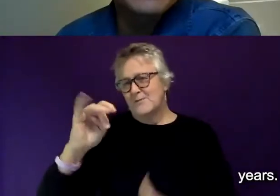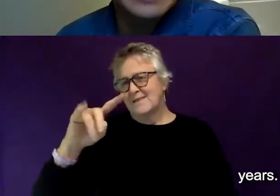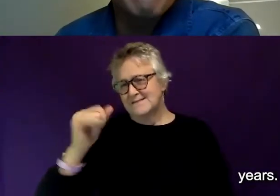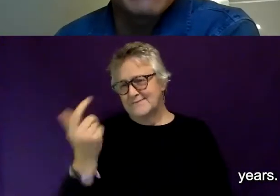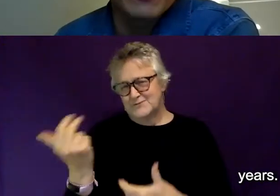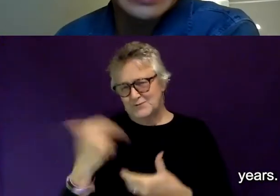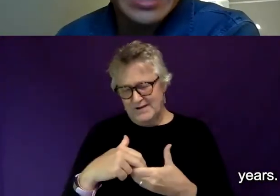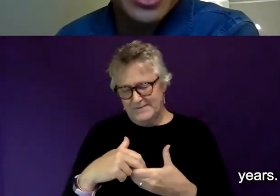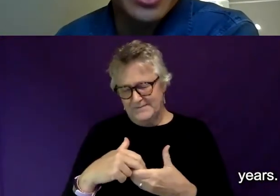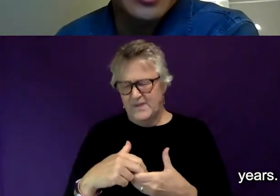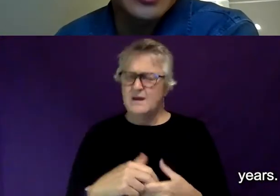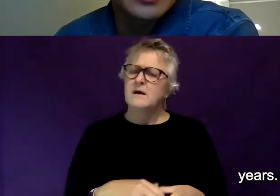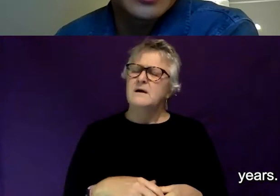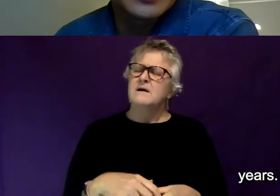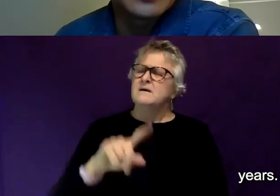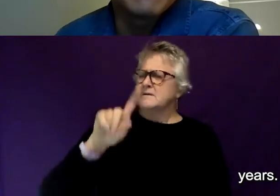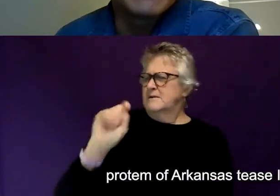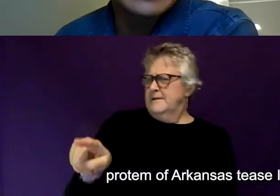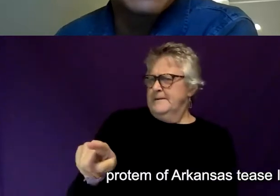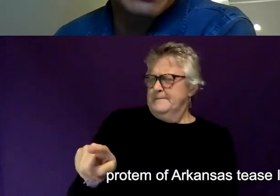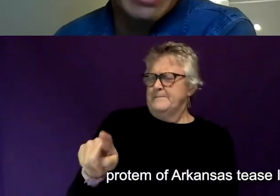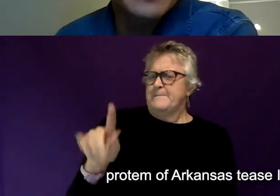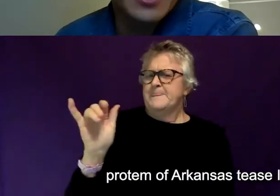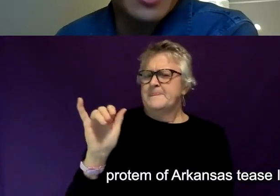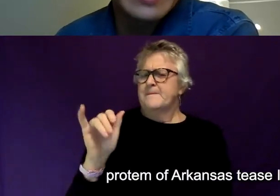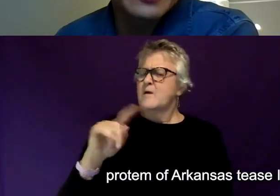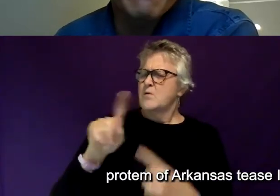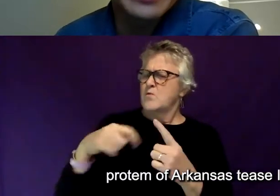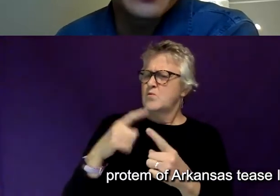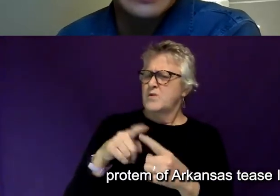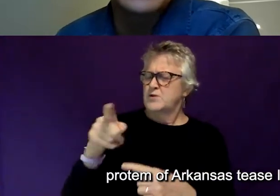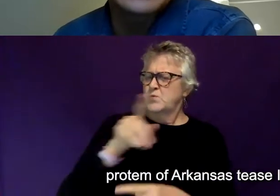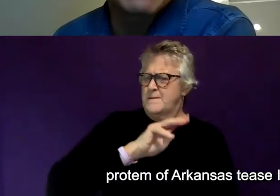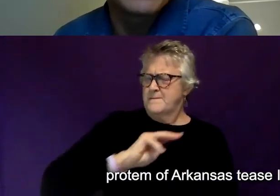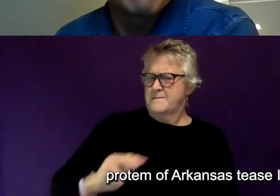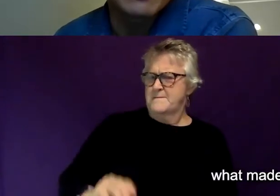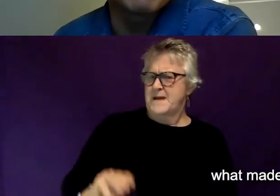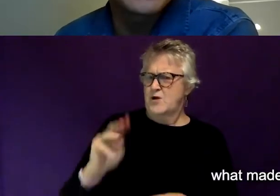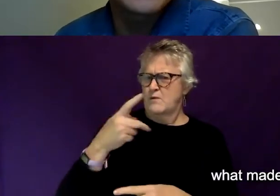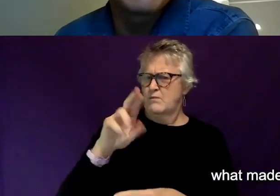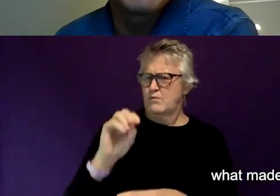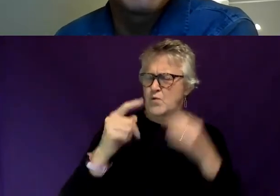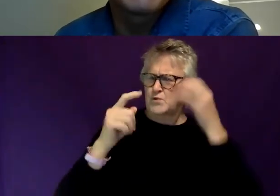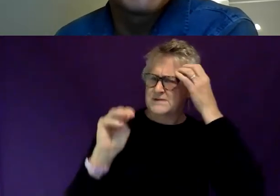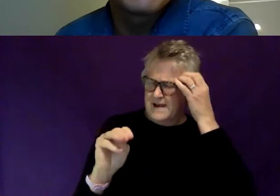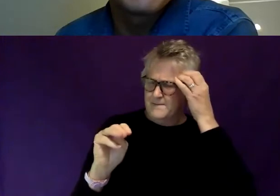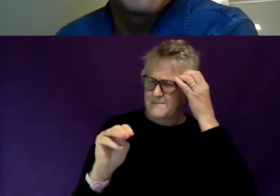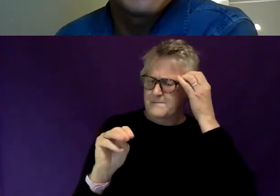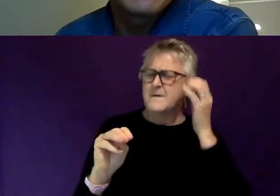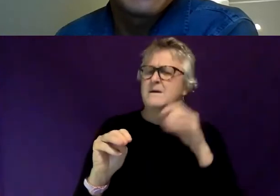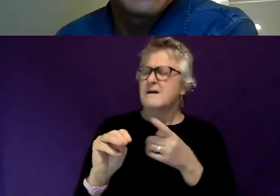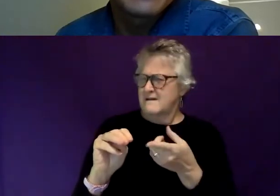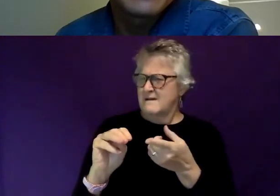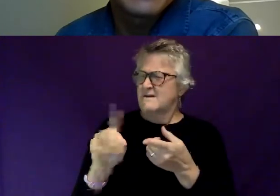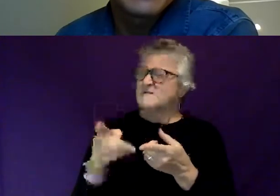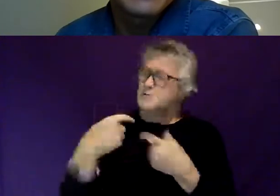Mayor Pro Tem of Artesia, can you describe to the audience what made you decide to seek public office?